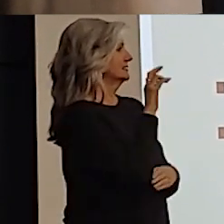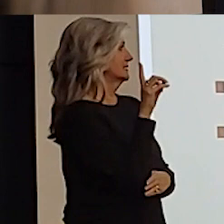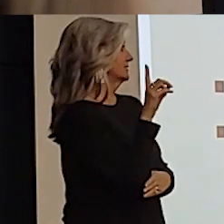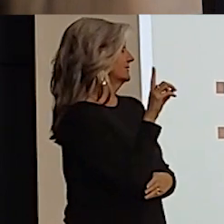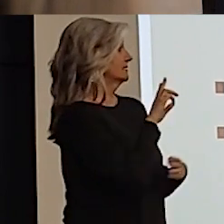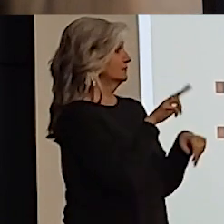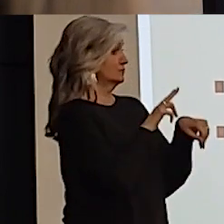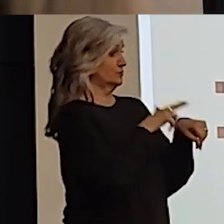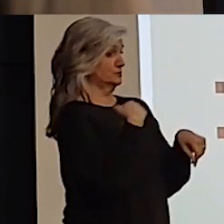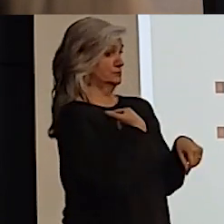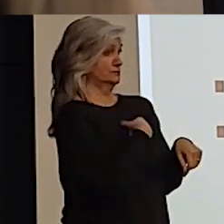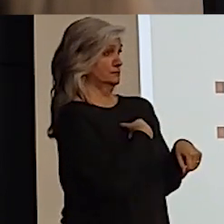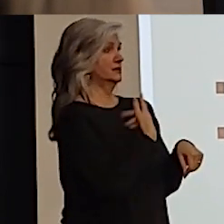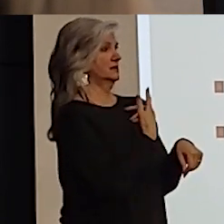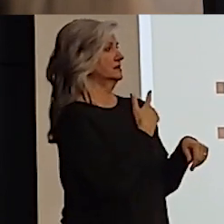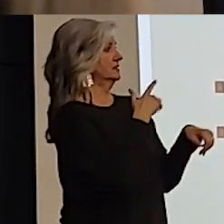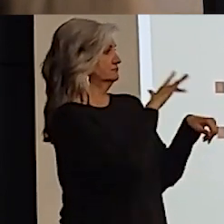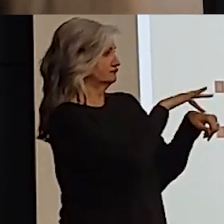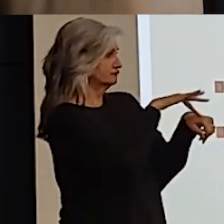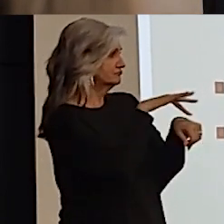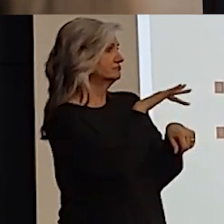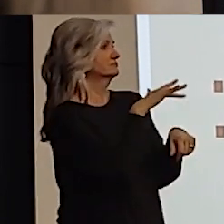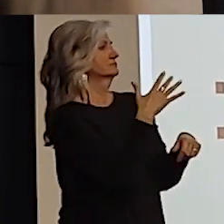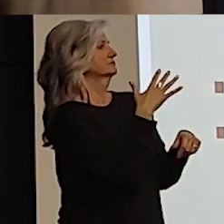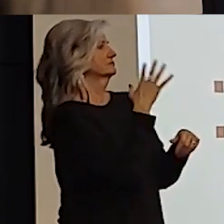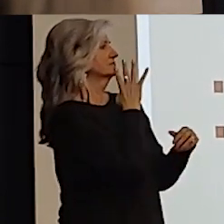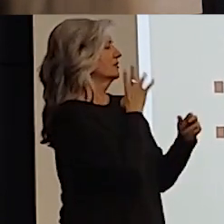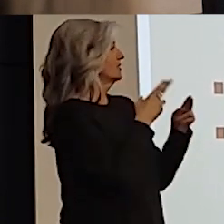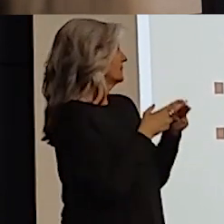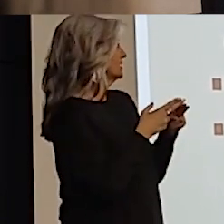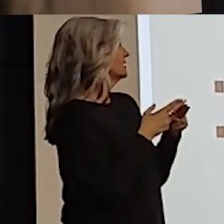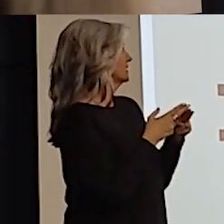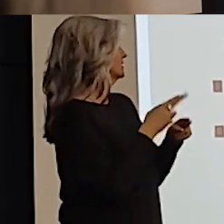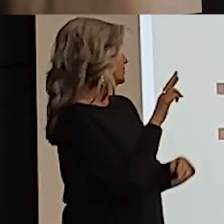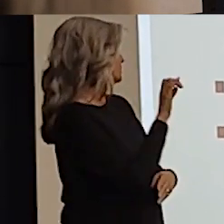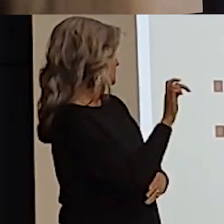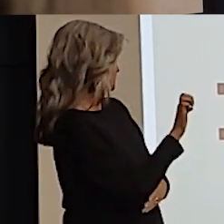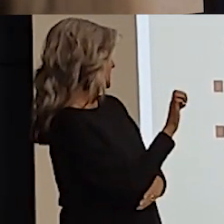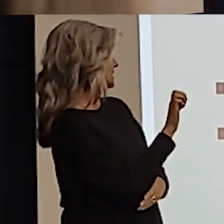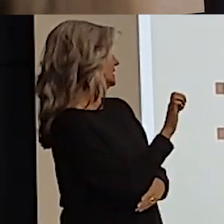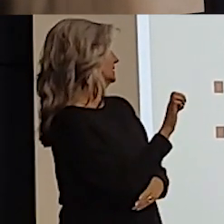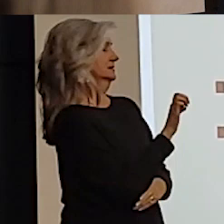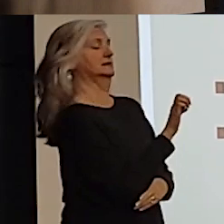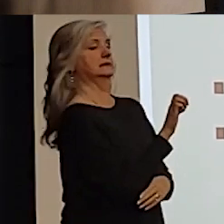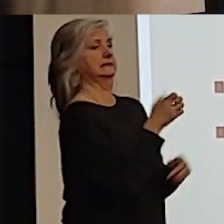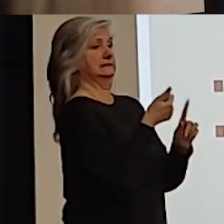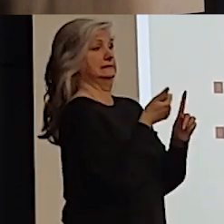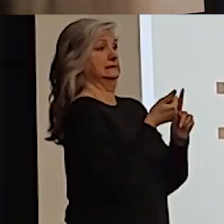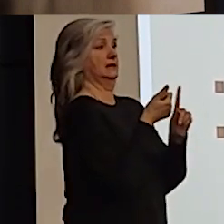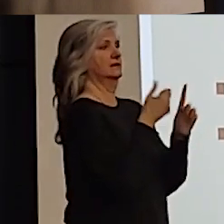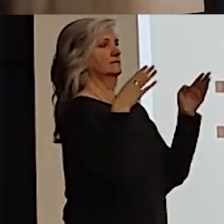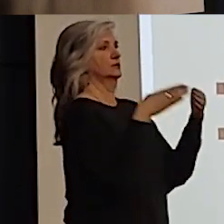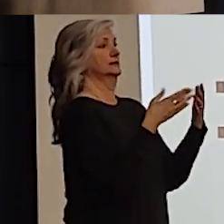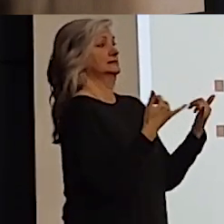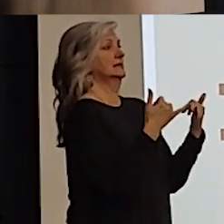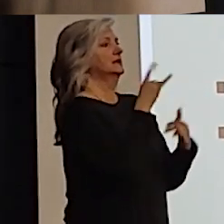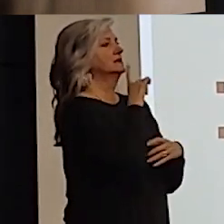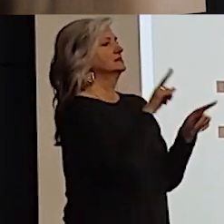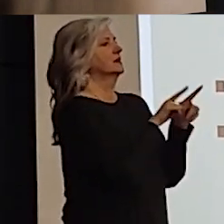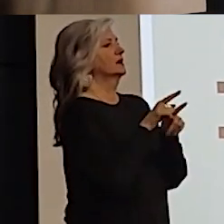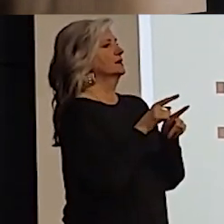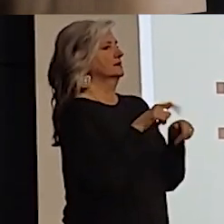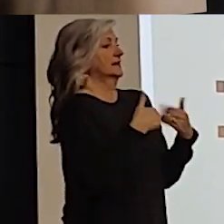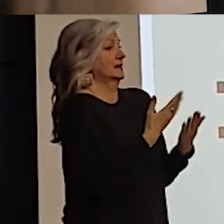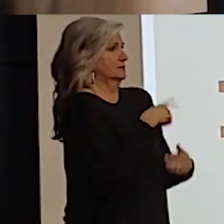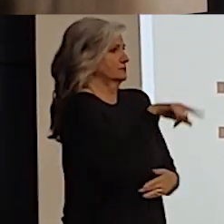course, as we touch on the rate case itself, a big part of the focus today will also be how you can